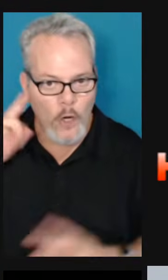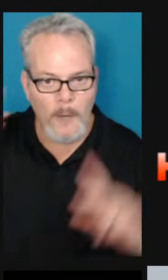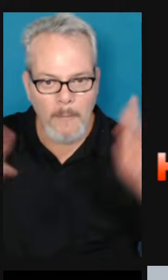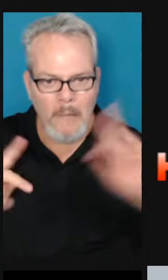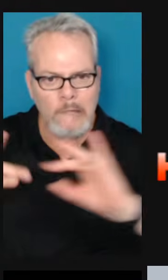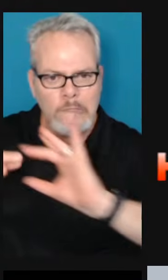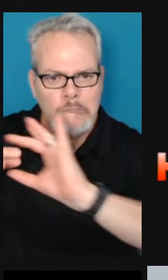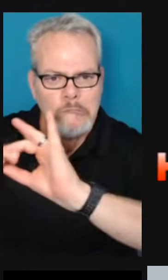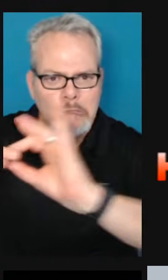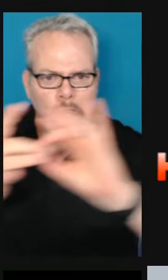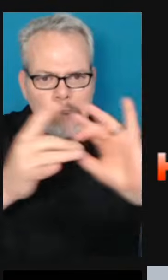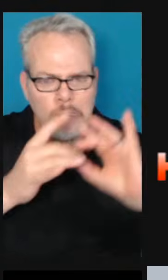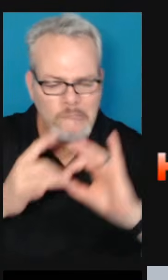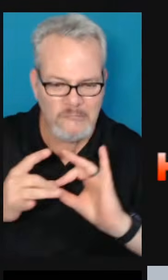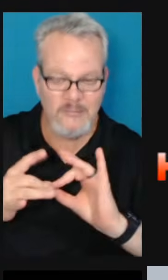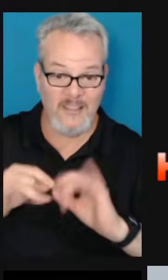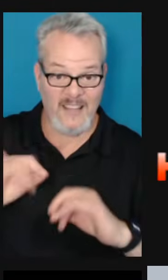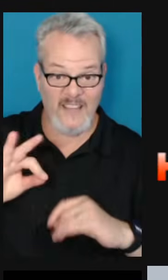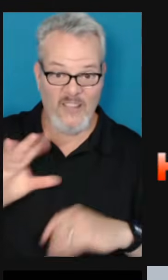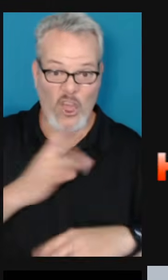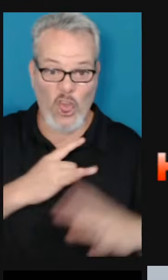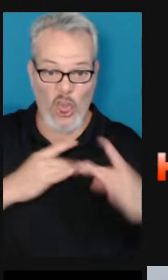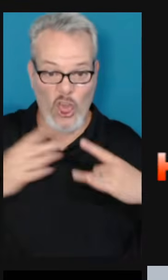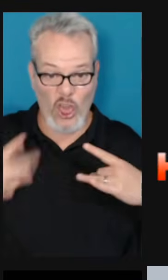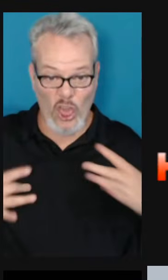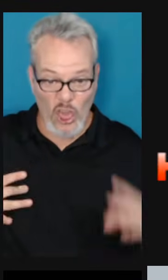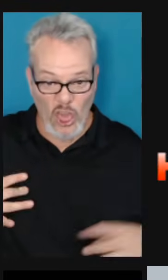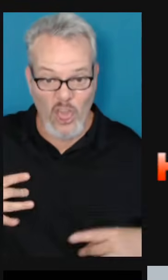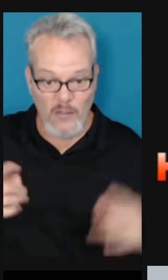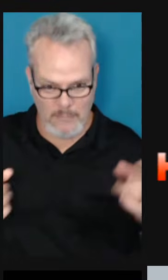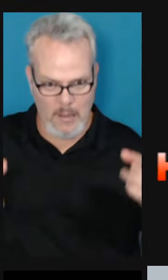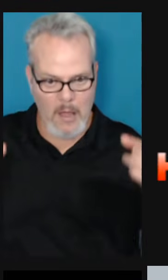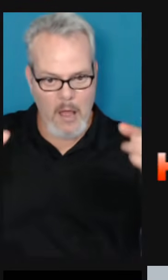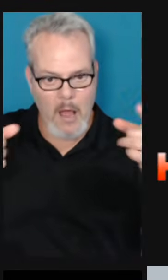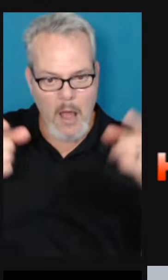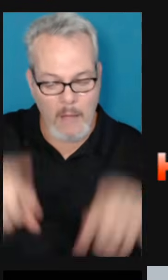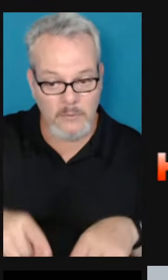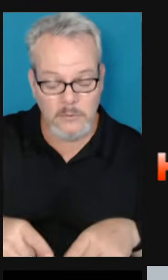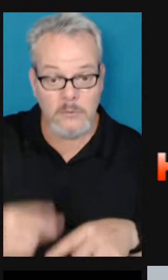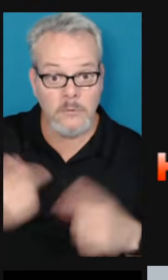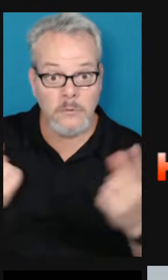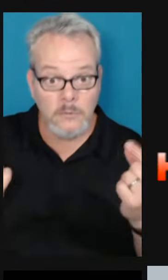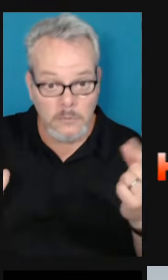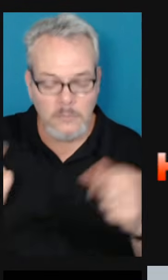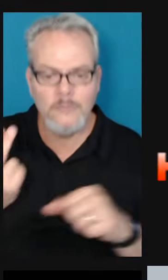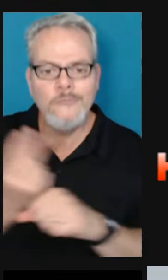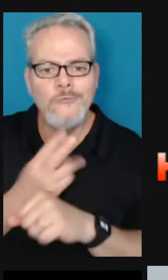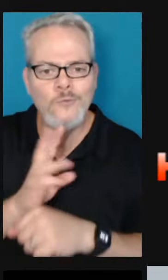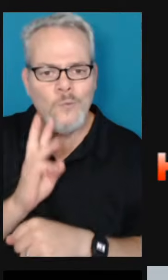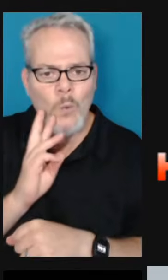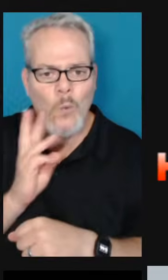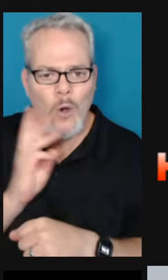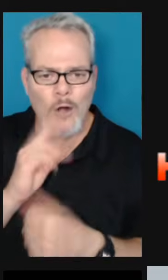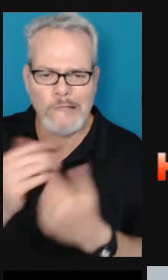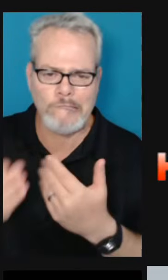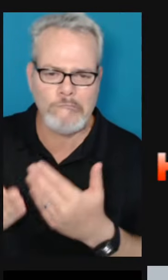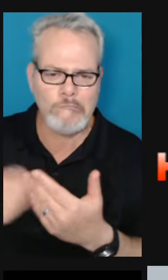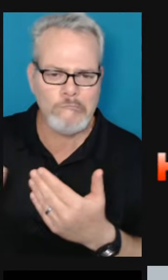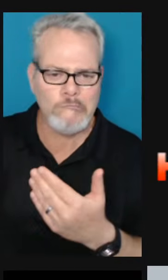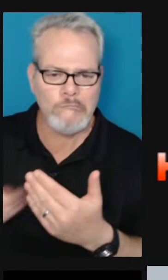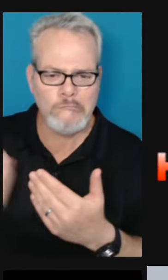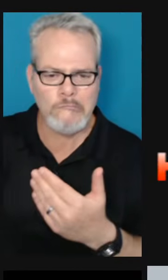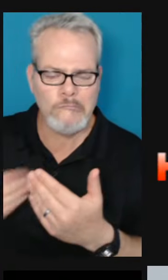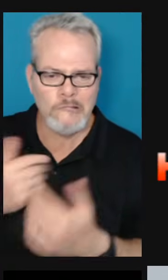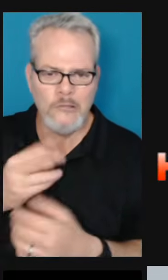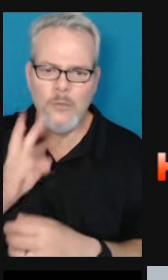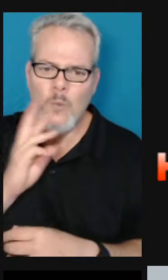get it. It can happen. And I was just found just washing it off just with water was the easiest way. Just running